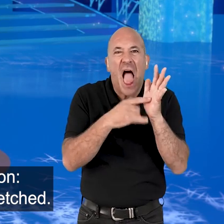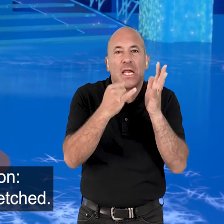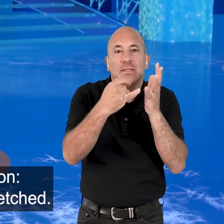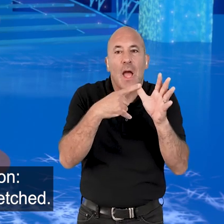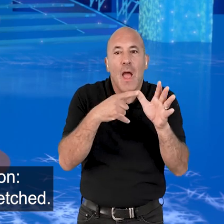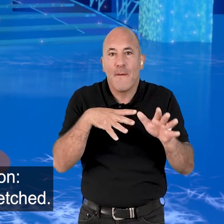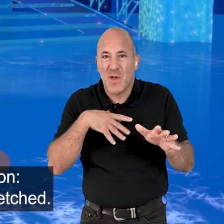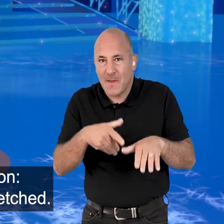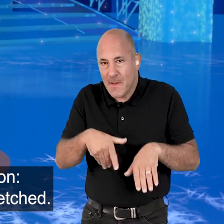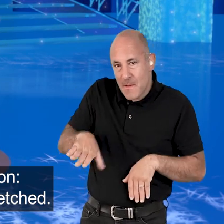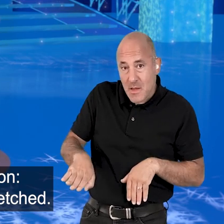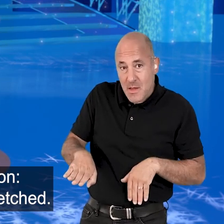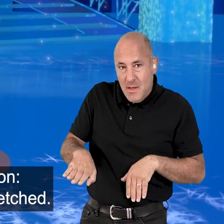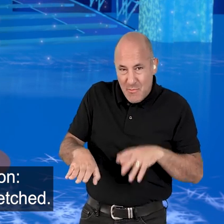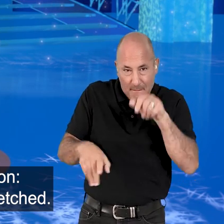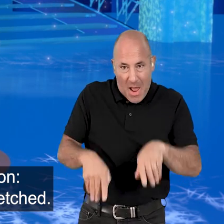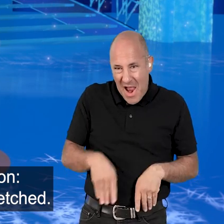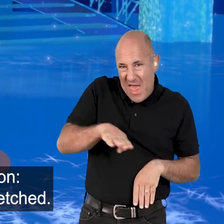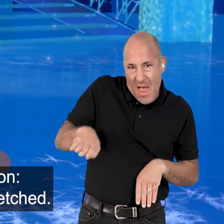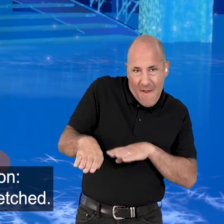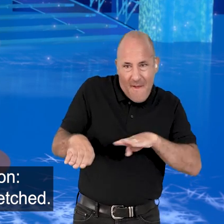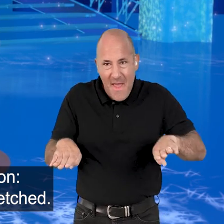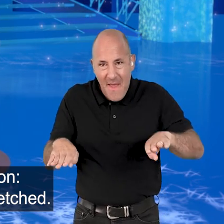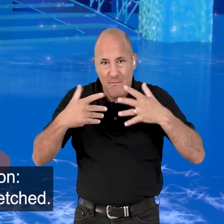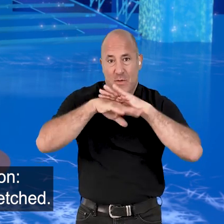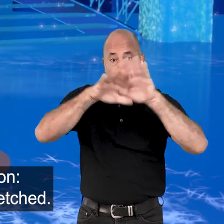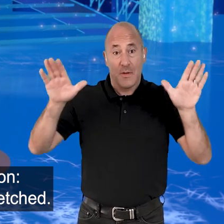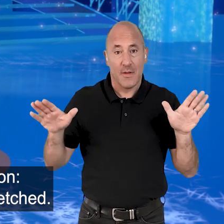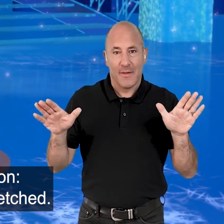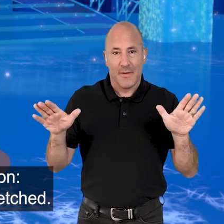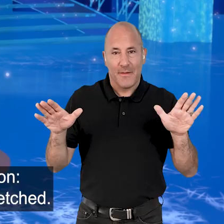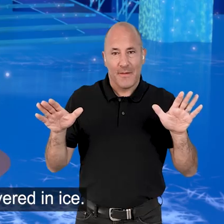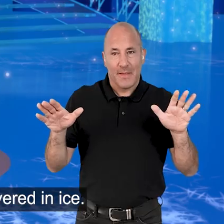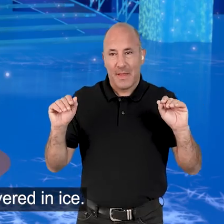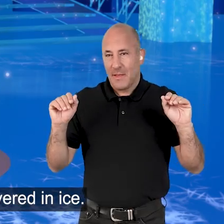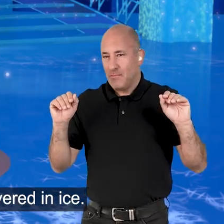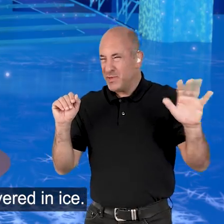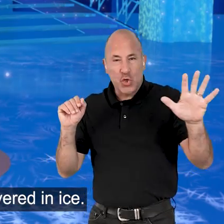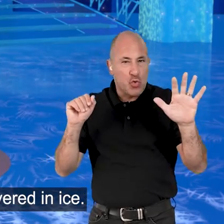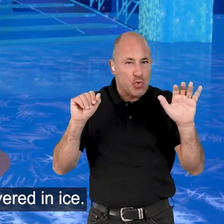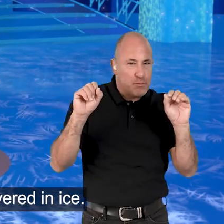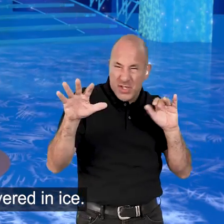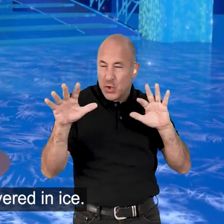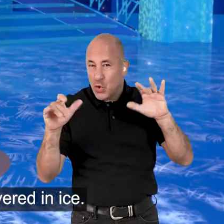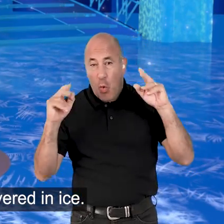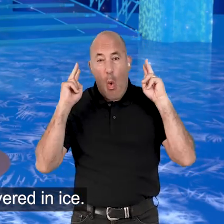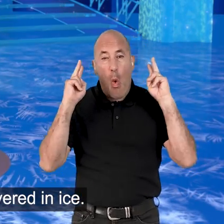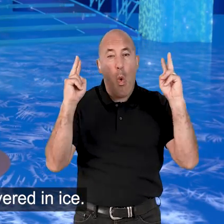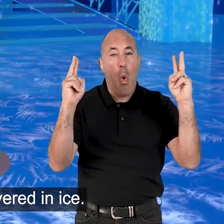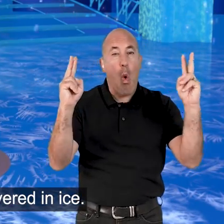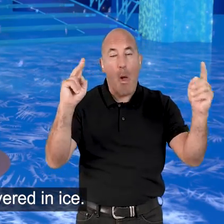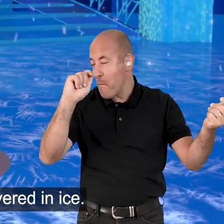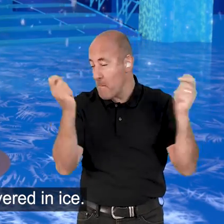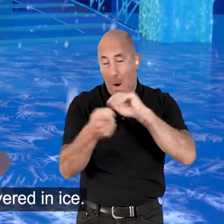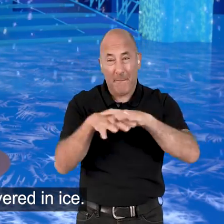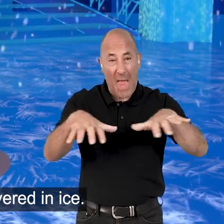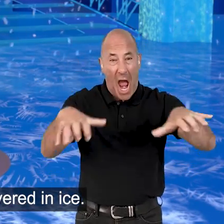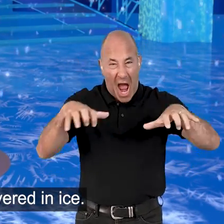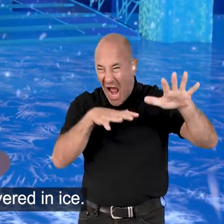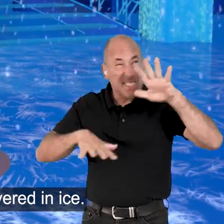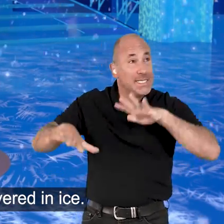Elsa gets into position, leg forward, leg back, arms stretched. She makes the whole great hall